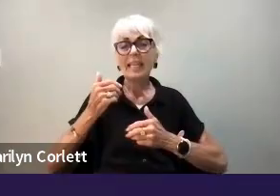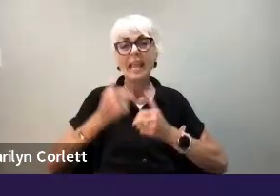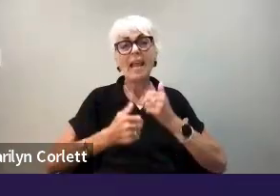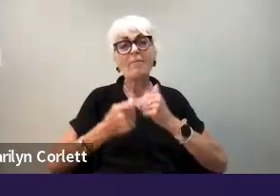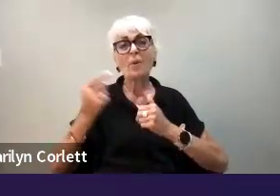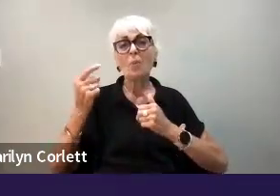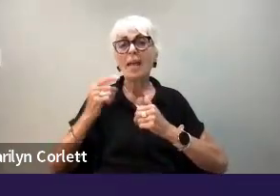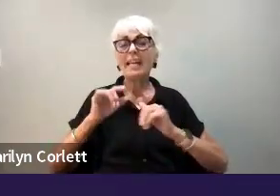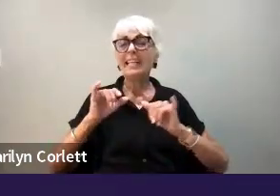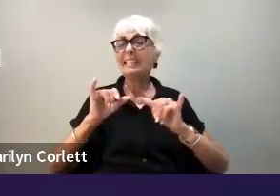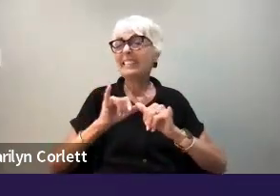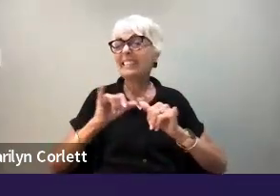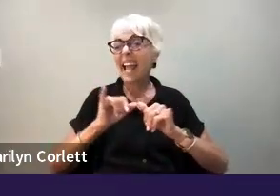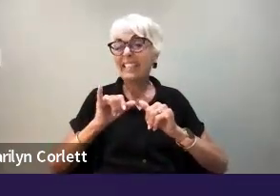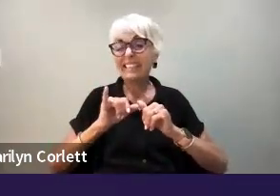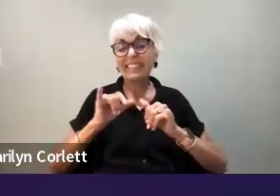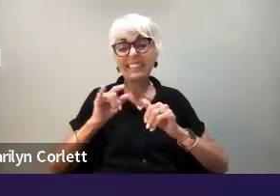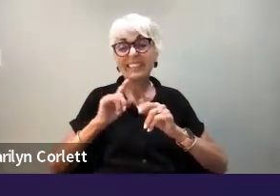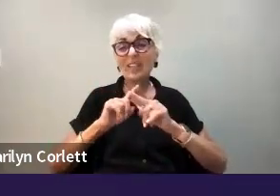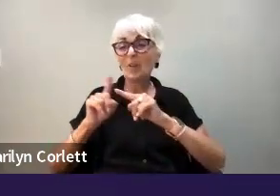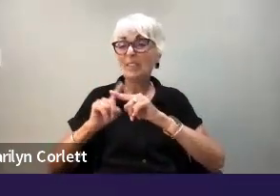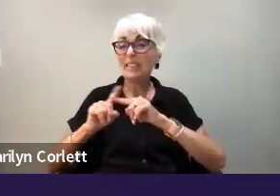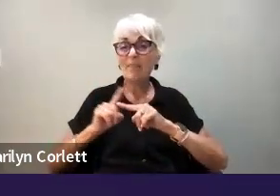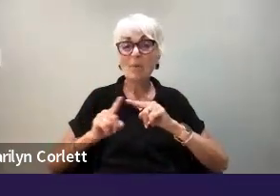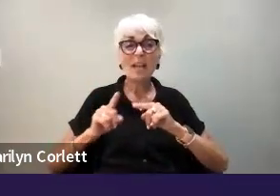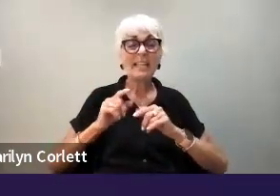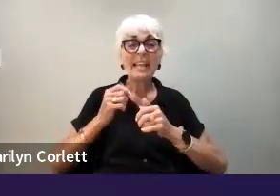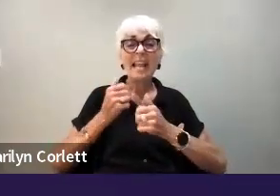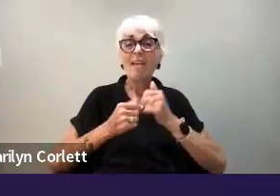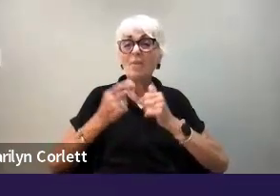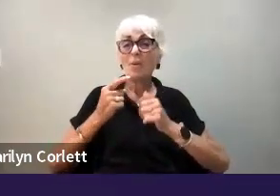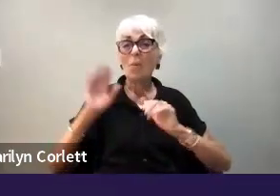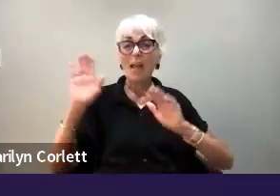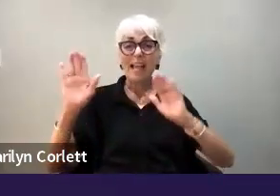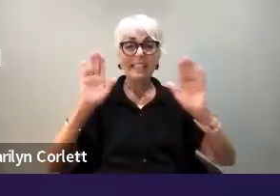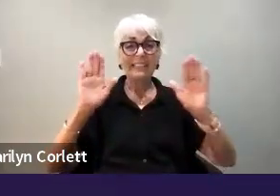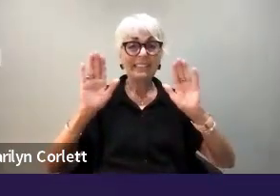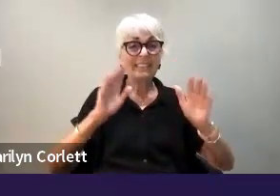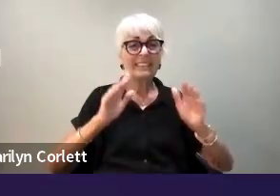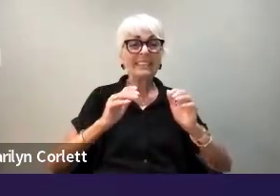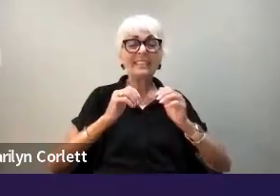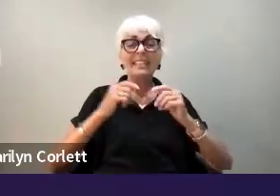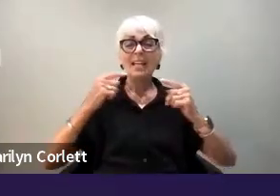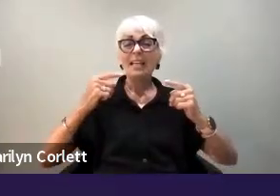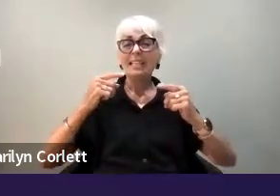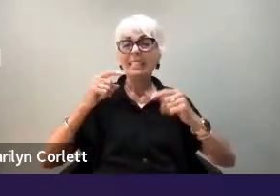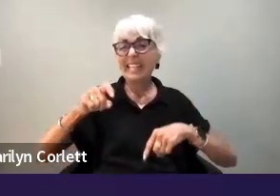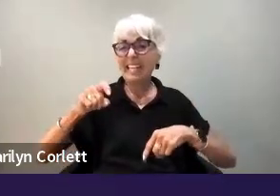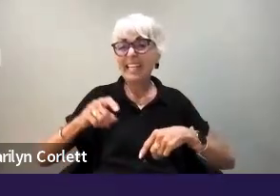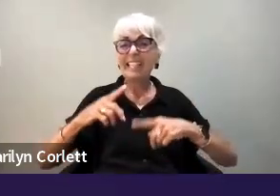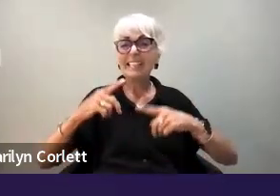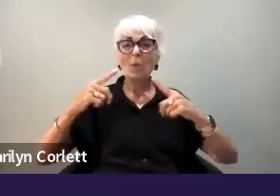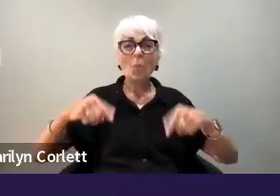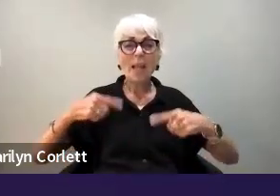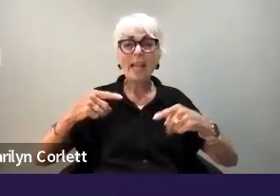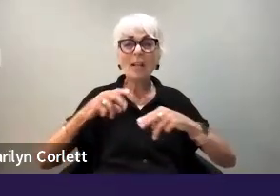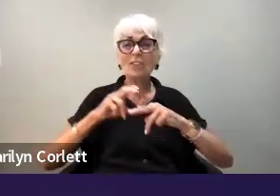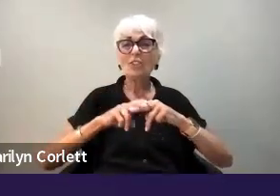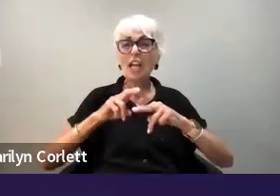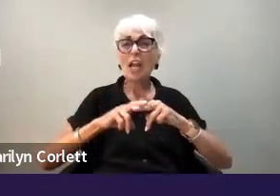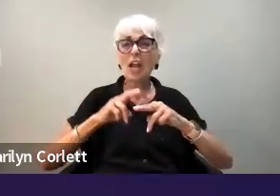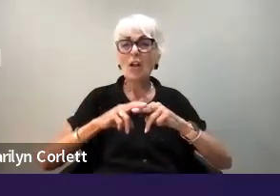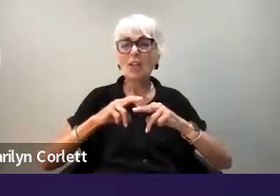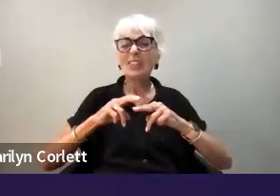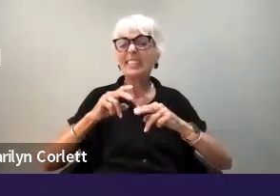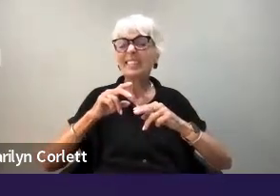everyone's sizes are different. Everyone's needs of fitting wheelchairs and everything like that are different. So that's one thing that we do not have